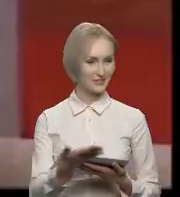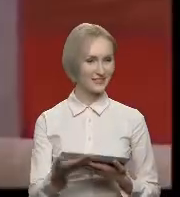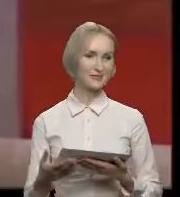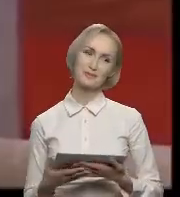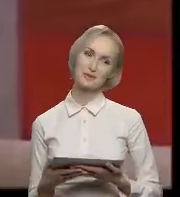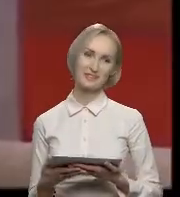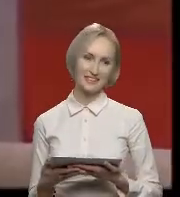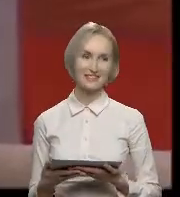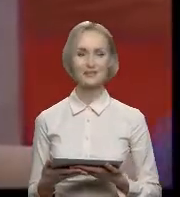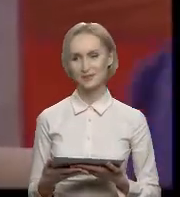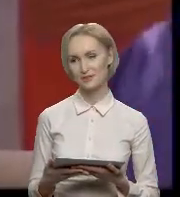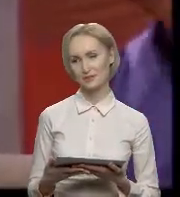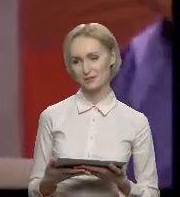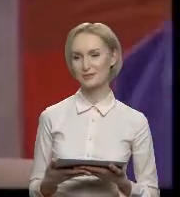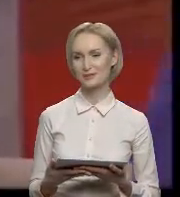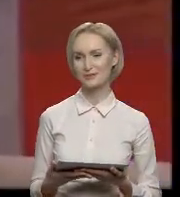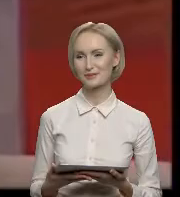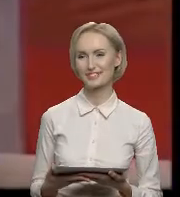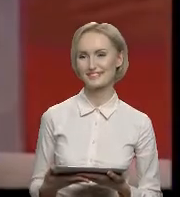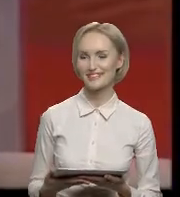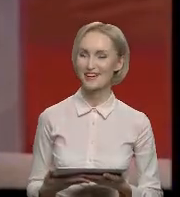Three men. When I'm at work.